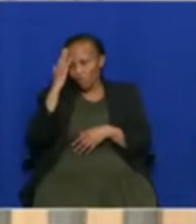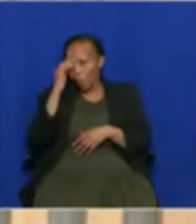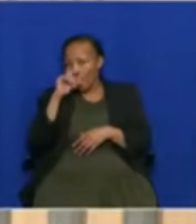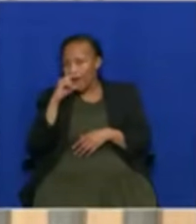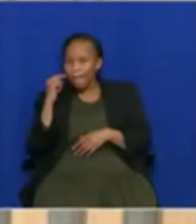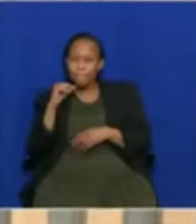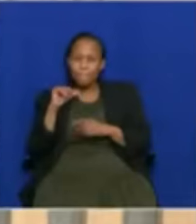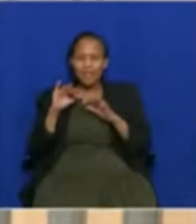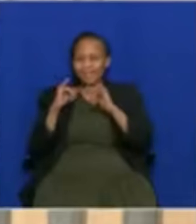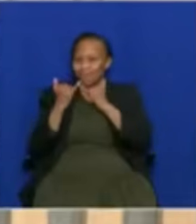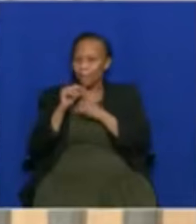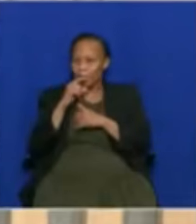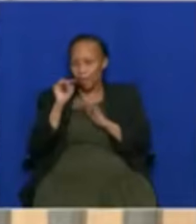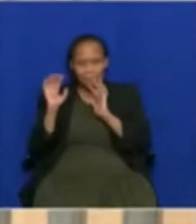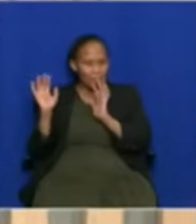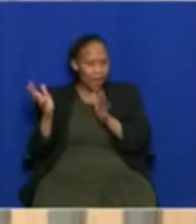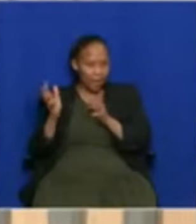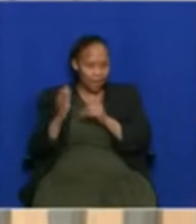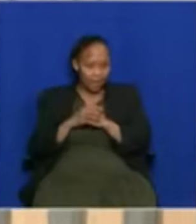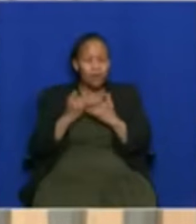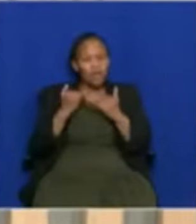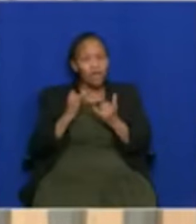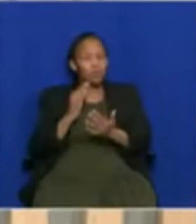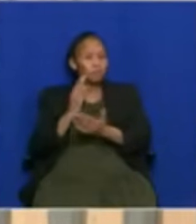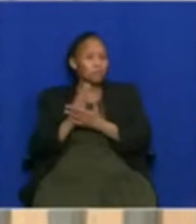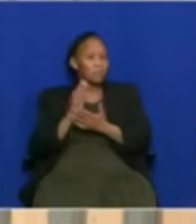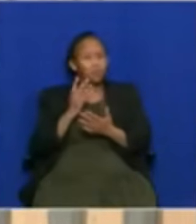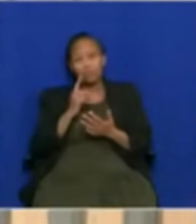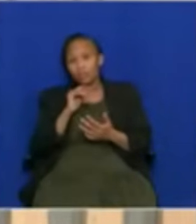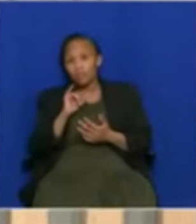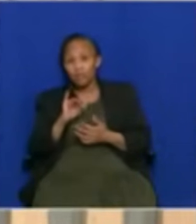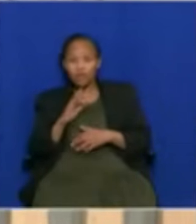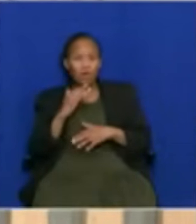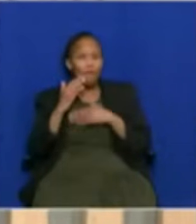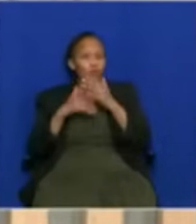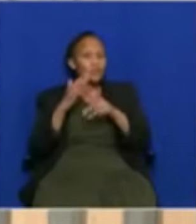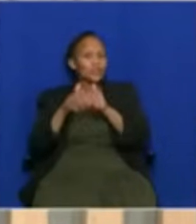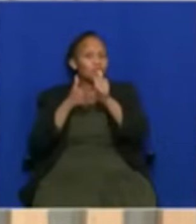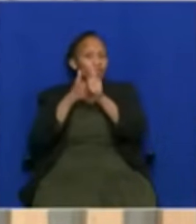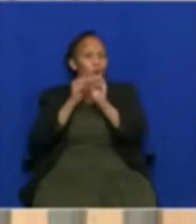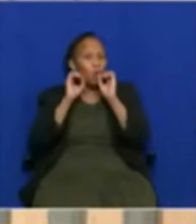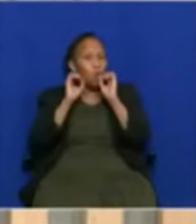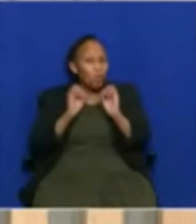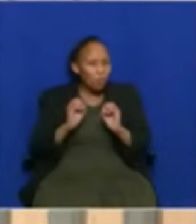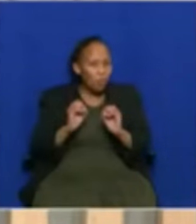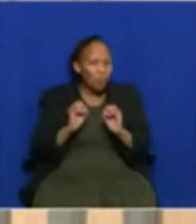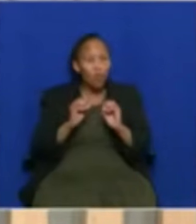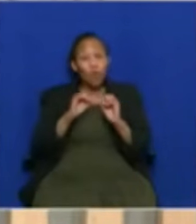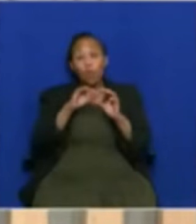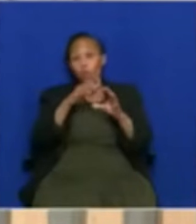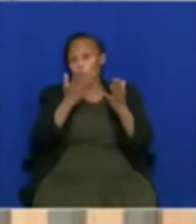to determine whether or not there was manipulation of processes within SAPS. Yes. And I'm trying to understand,